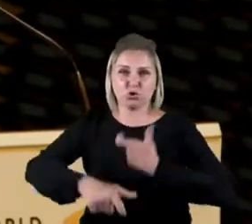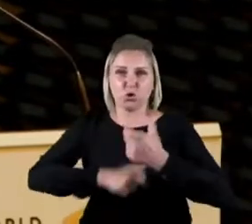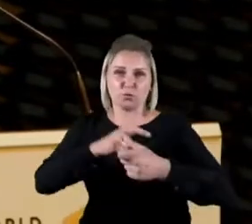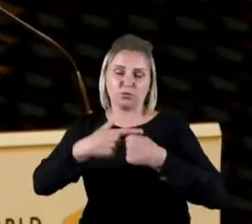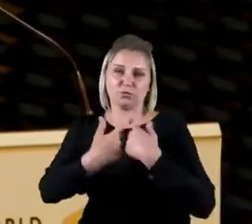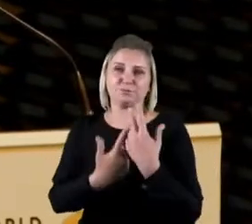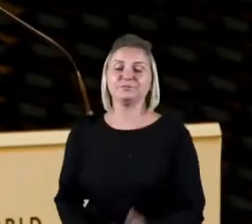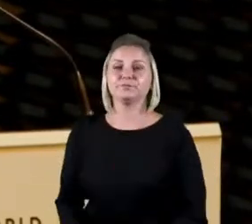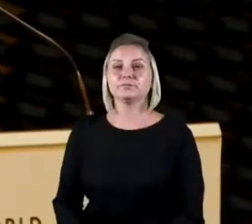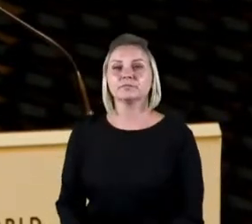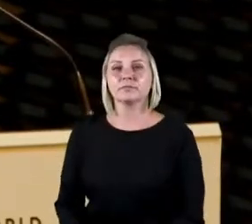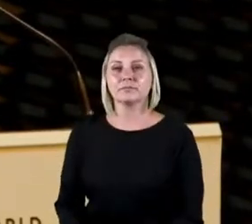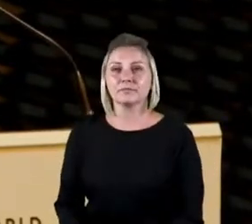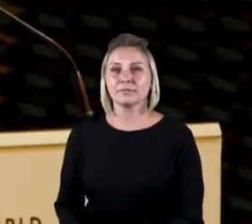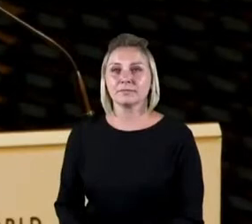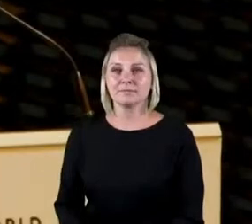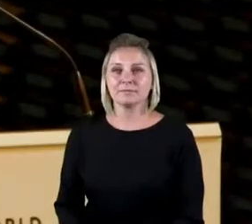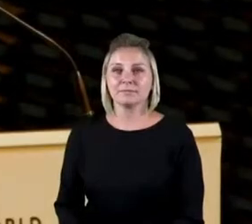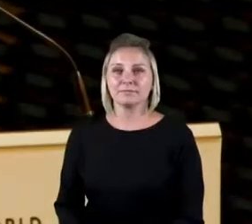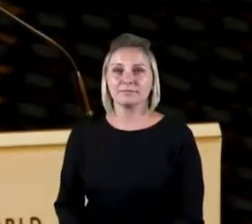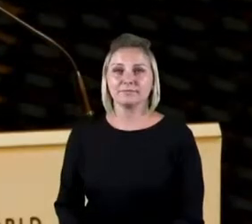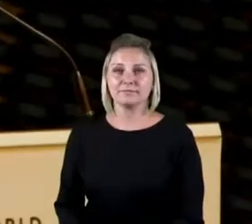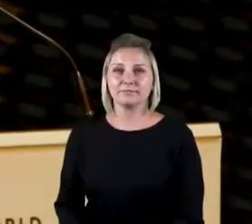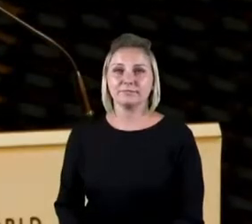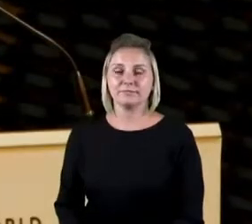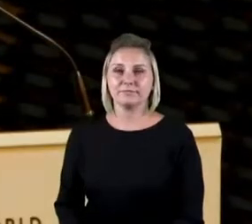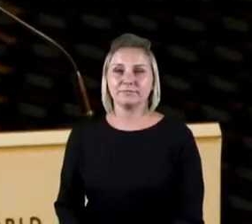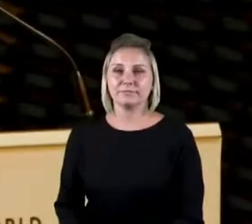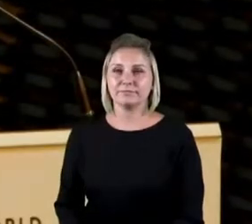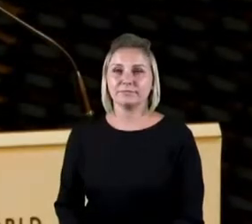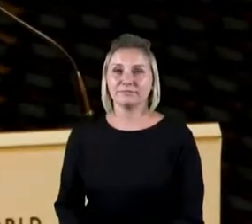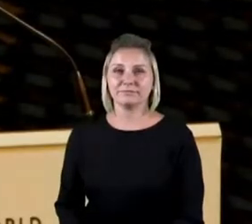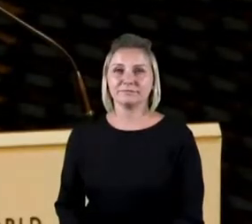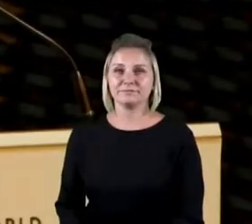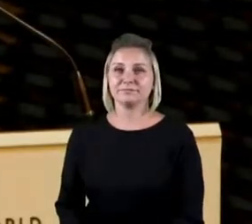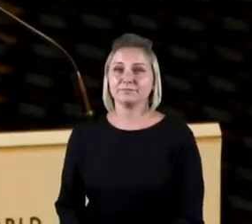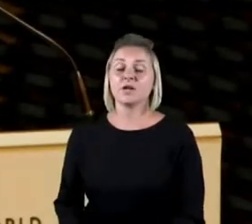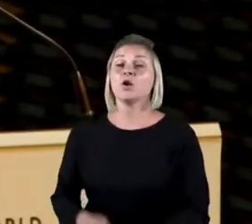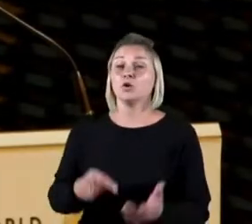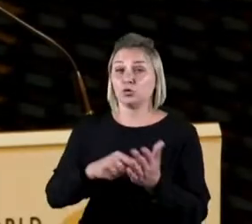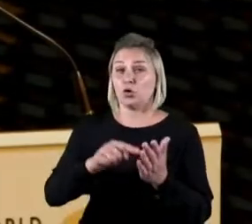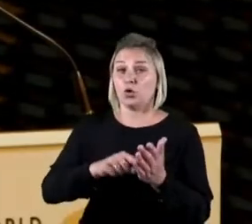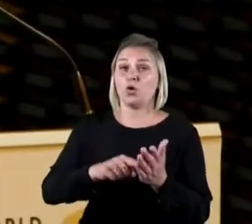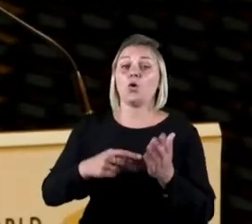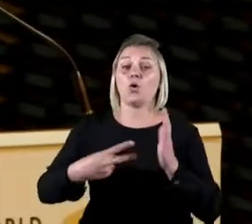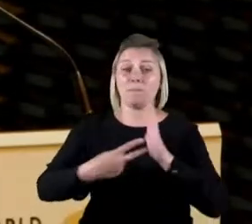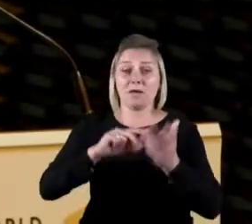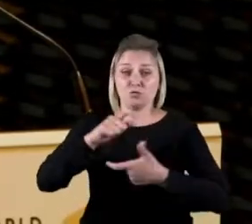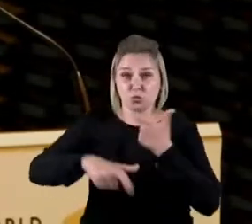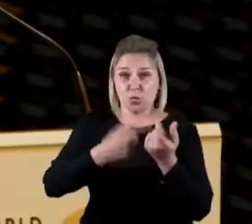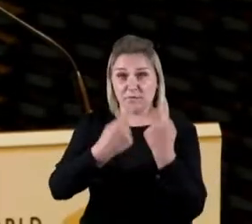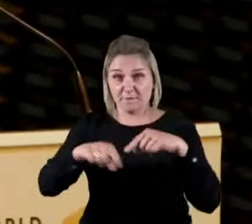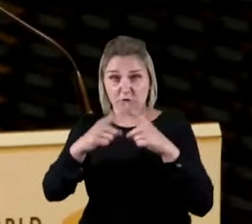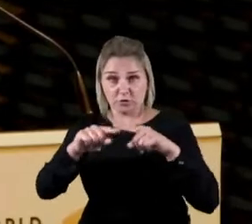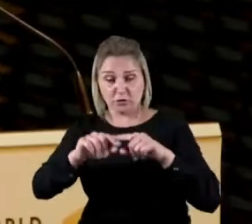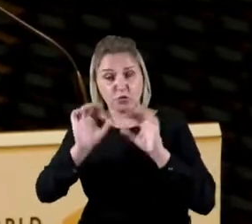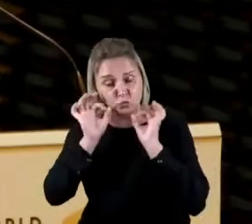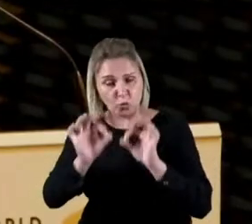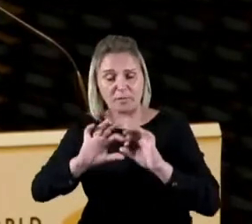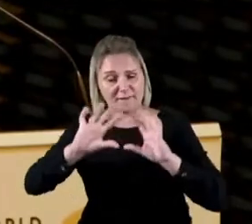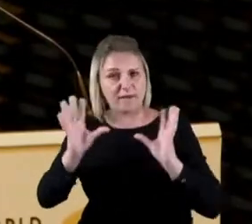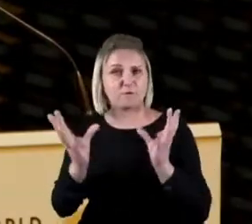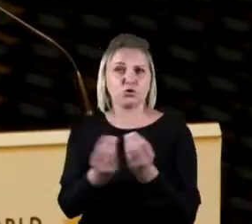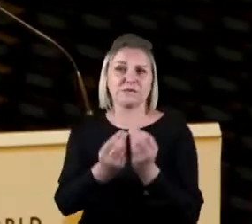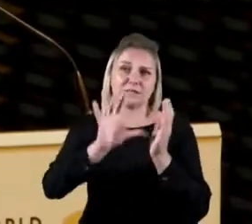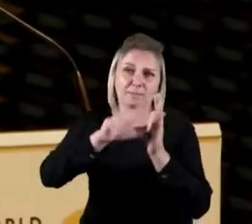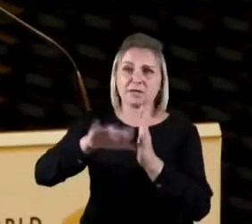the market. It's just about disability. This will benefit your city in the entirety. And this is all set out. We have these policies in place. We're